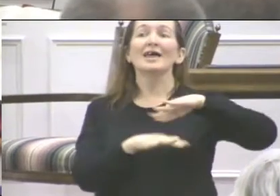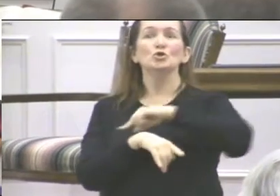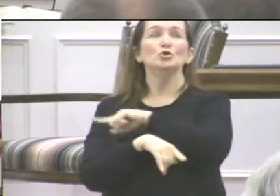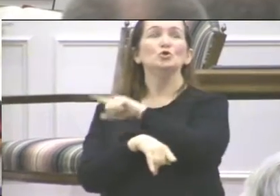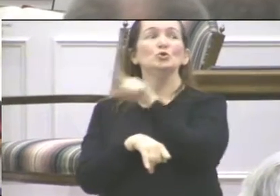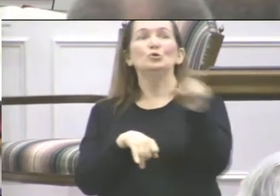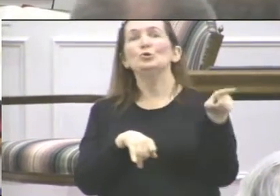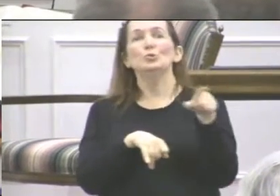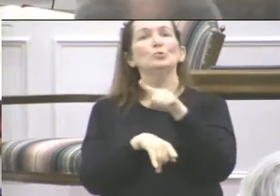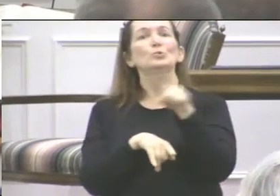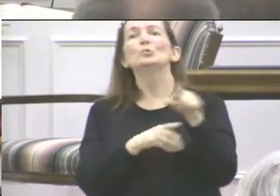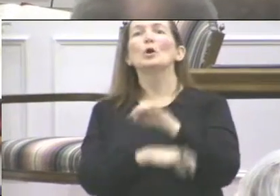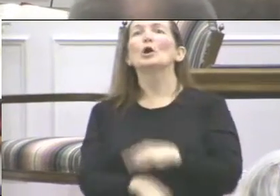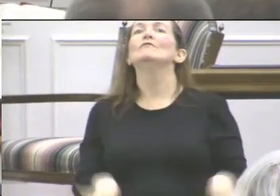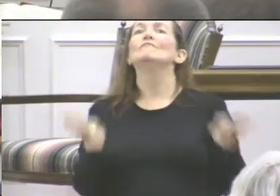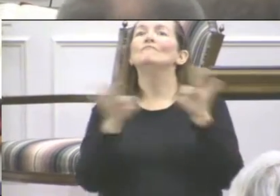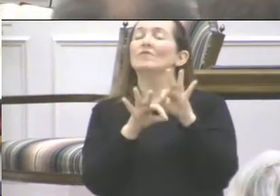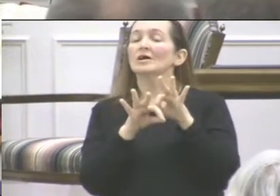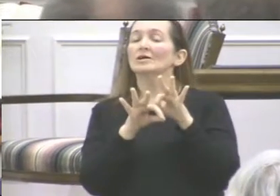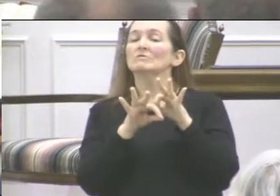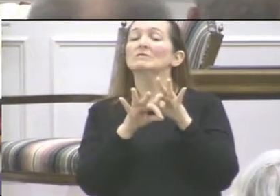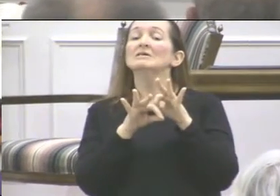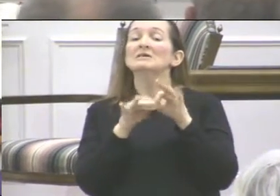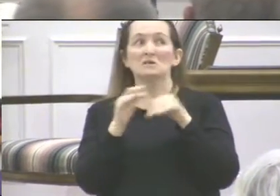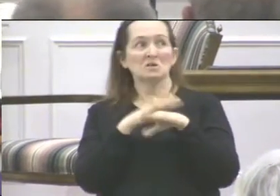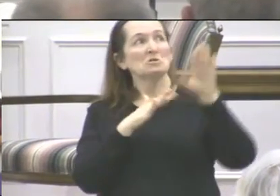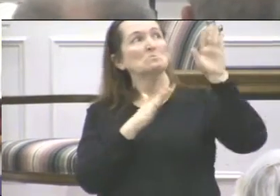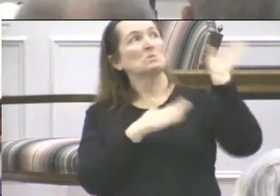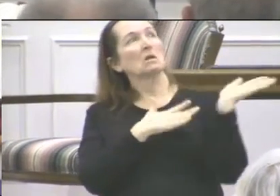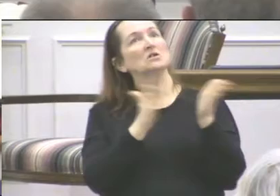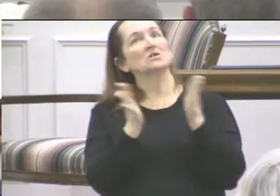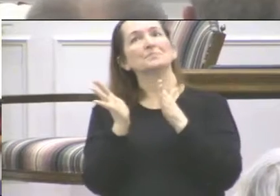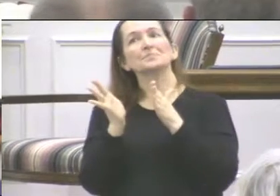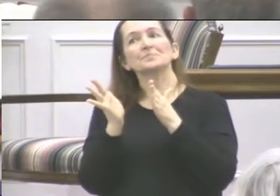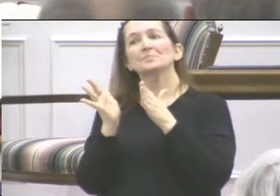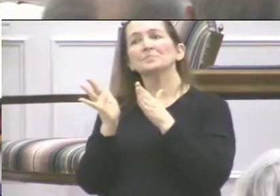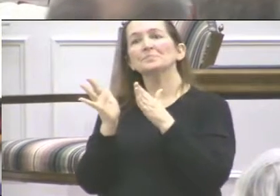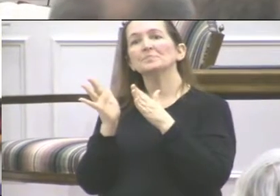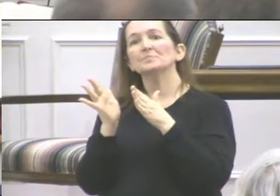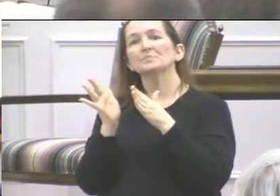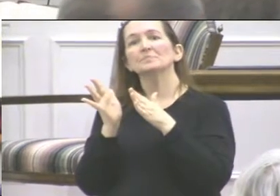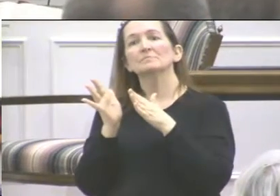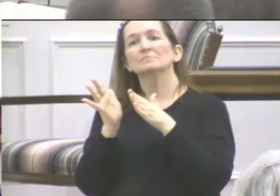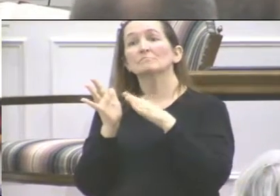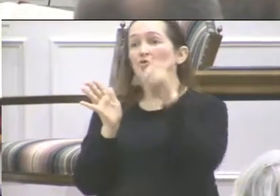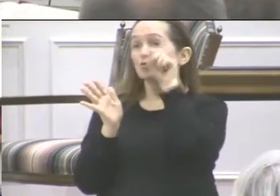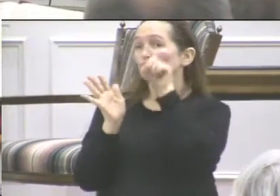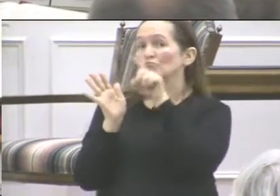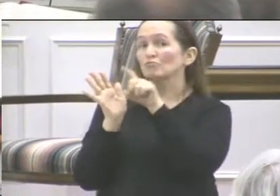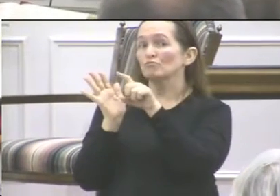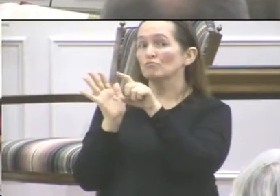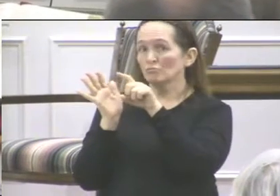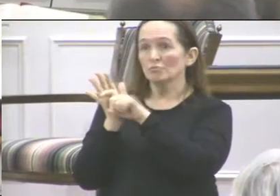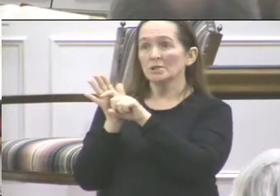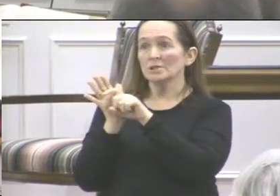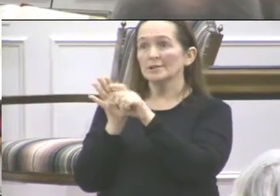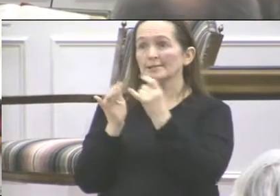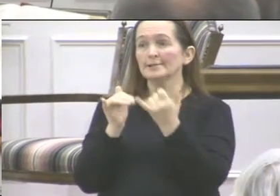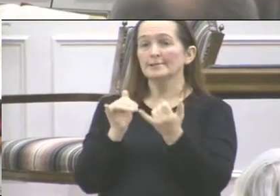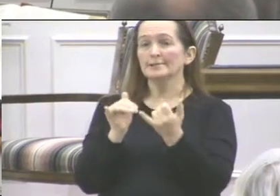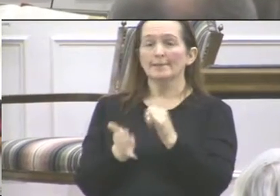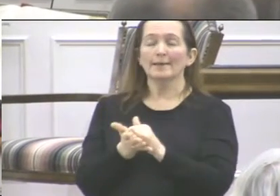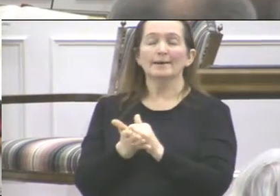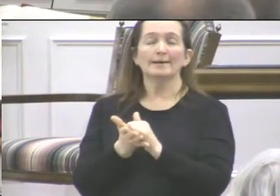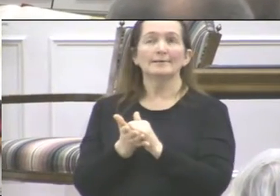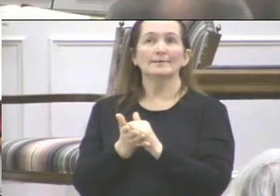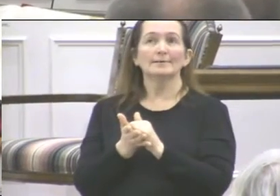That's you. You are vital in His plans. Do you recognize? Have the